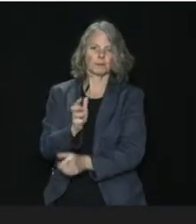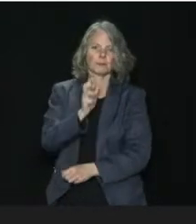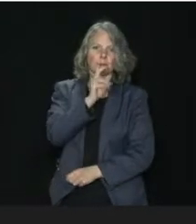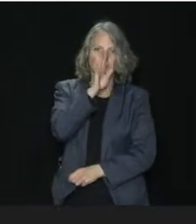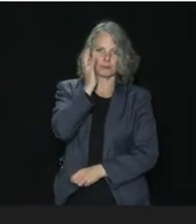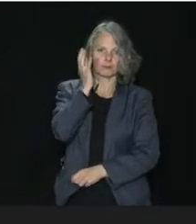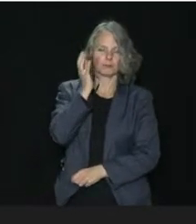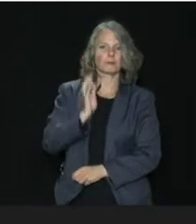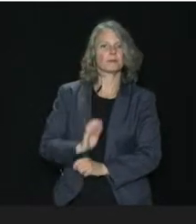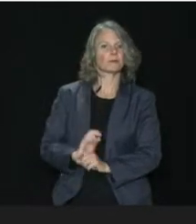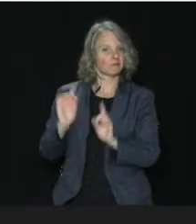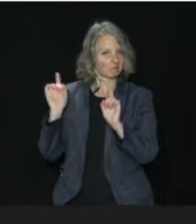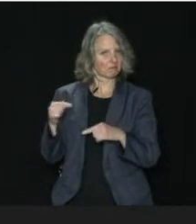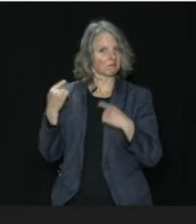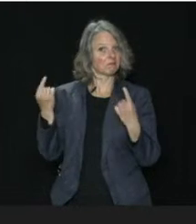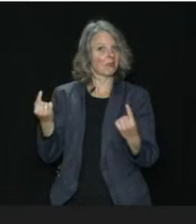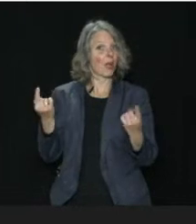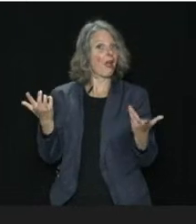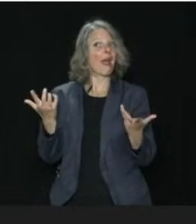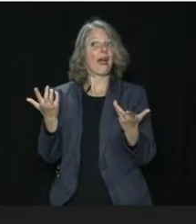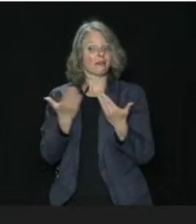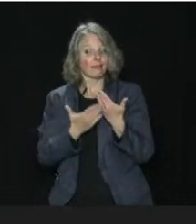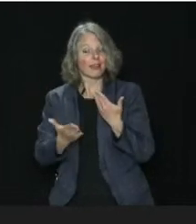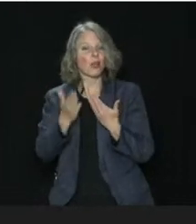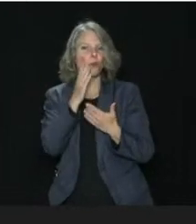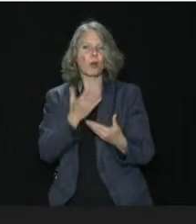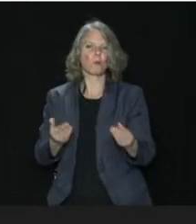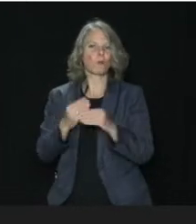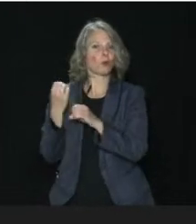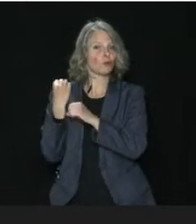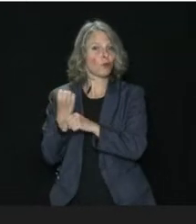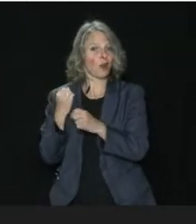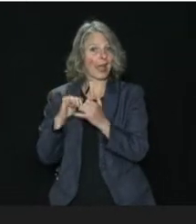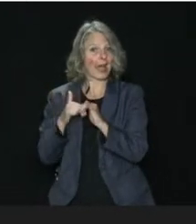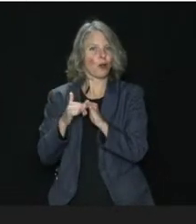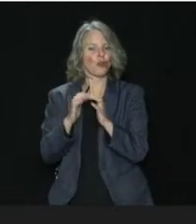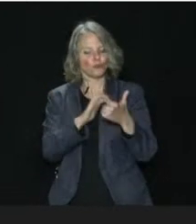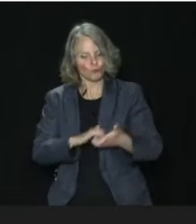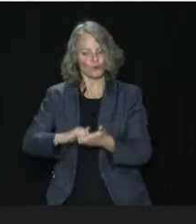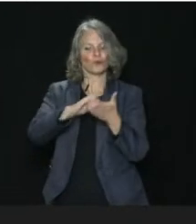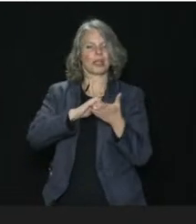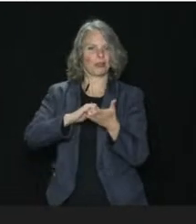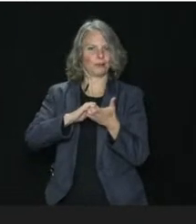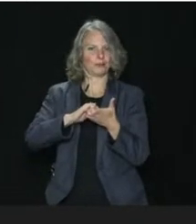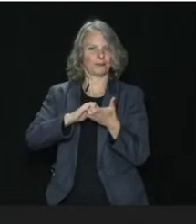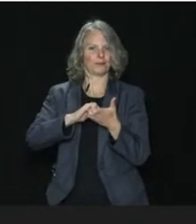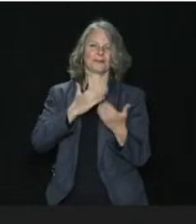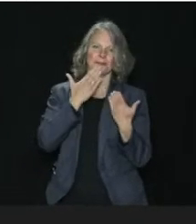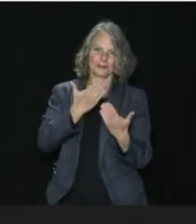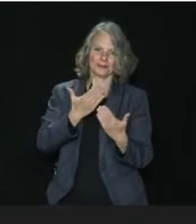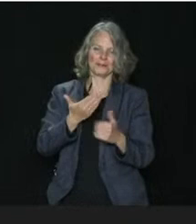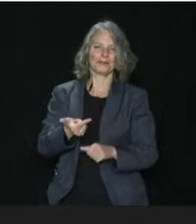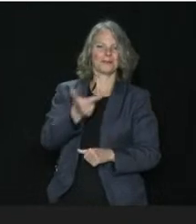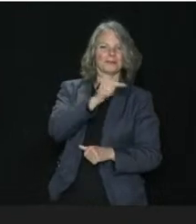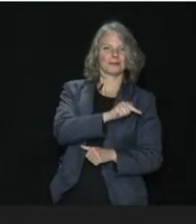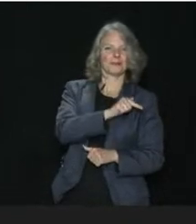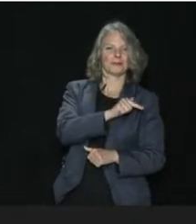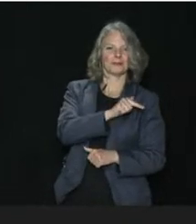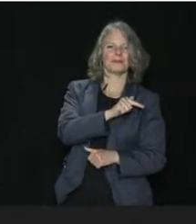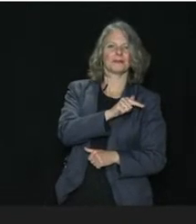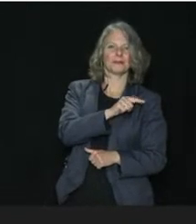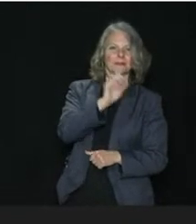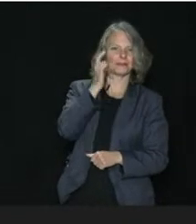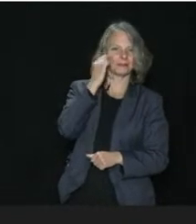We are always stronger together, today and every day. Thank you very much. And I will now give the floor